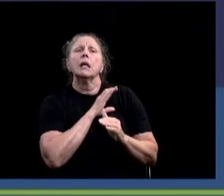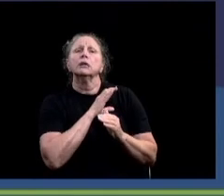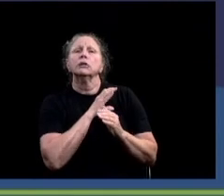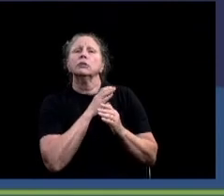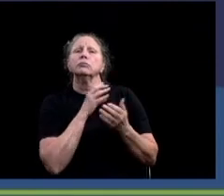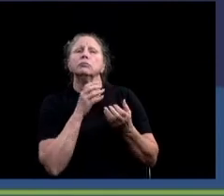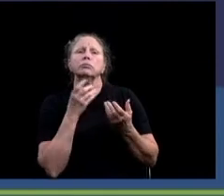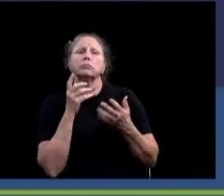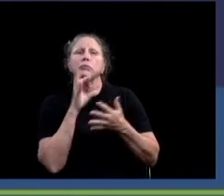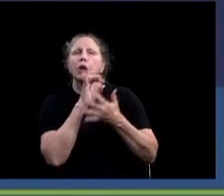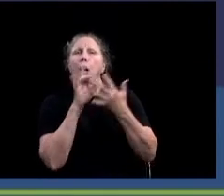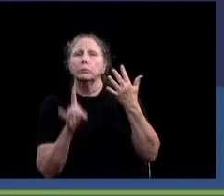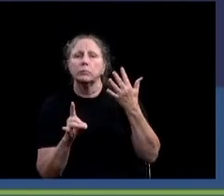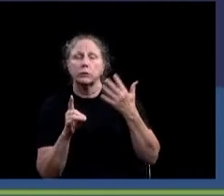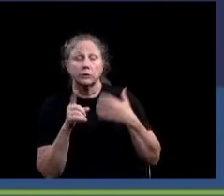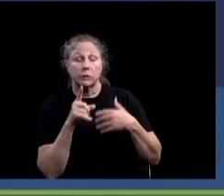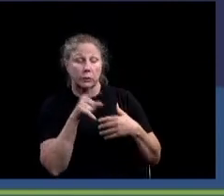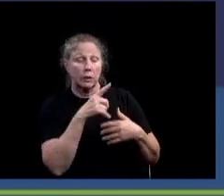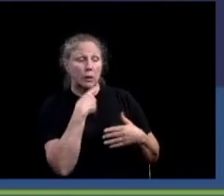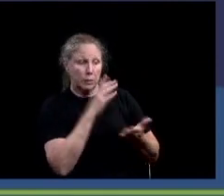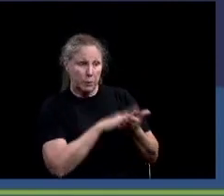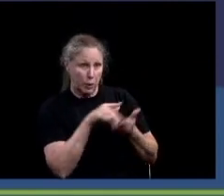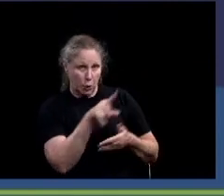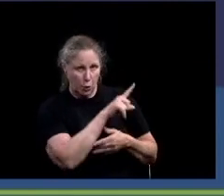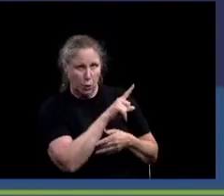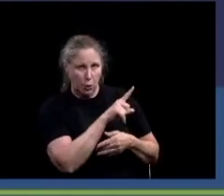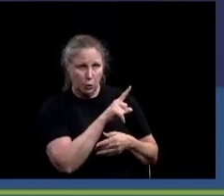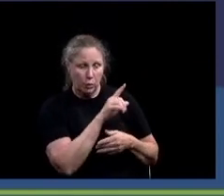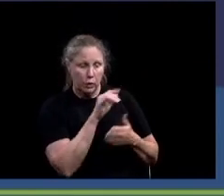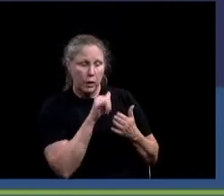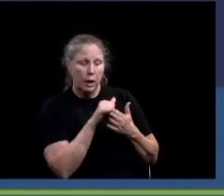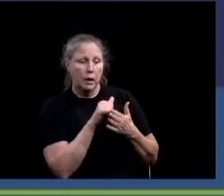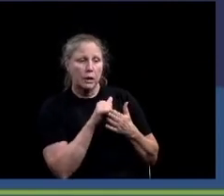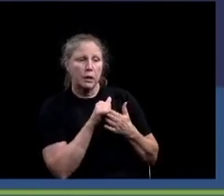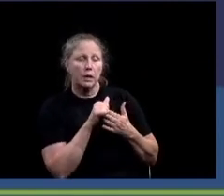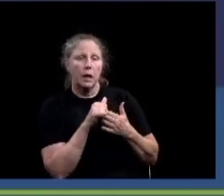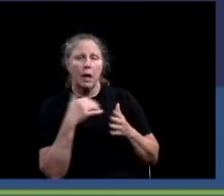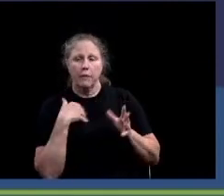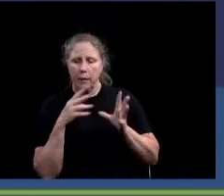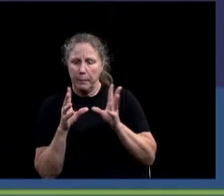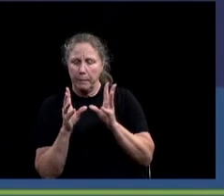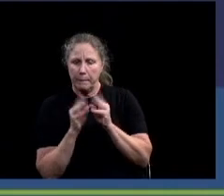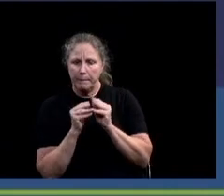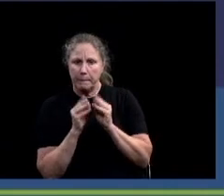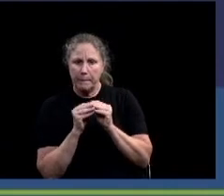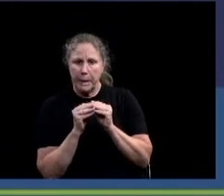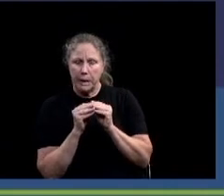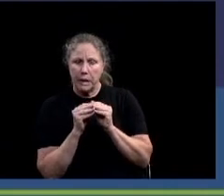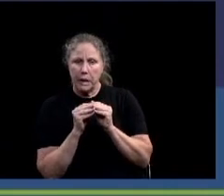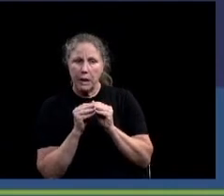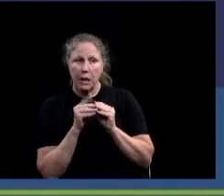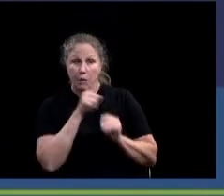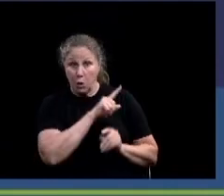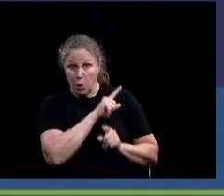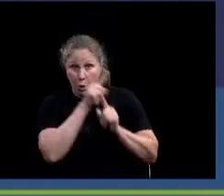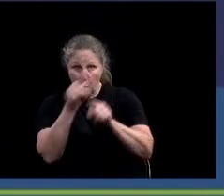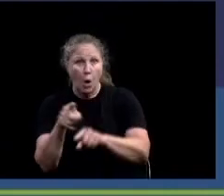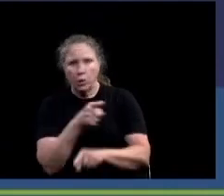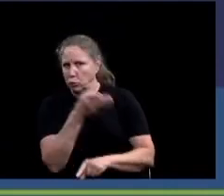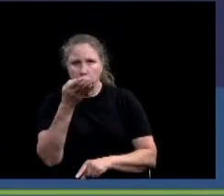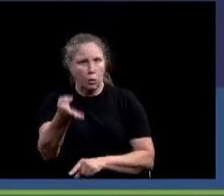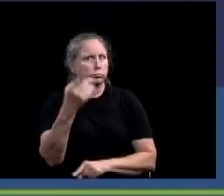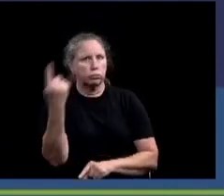staff too. If there's a meeting that you're asked to participate in, you're there. I've seen you at all hours of the